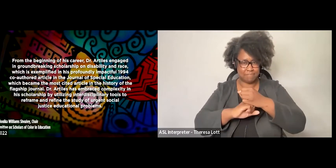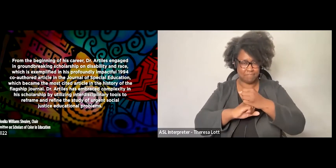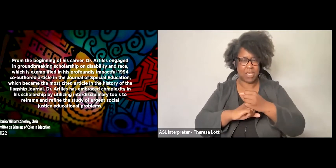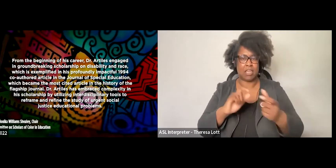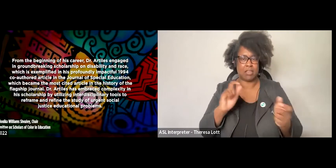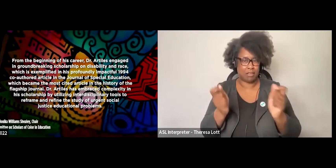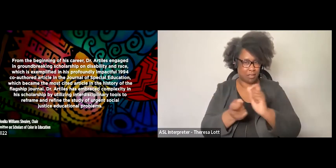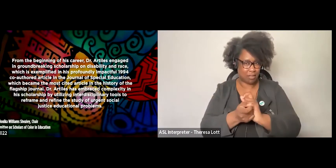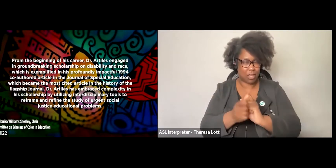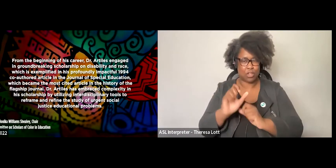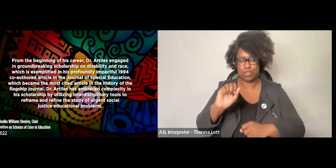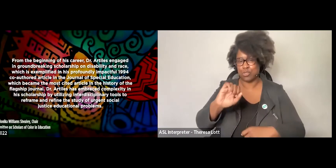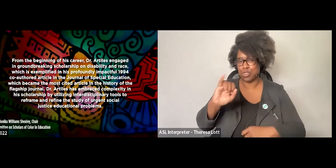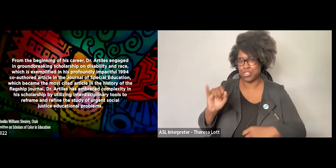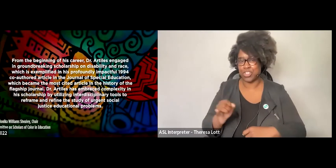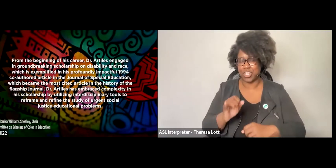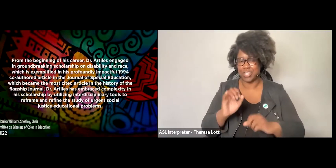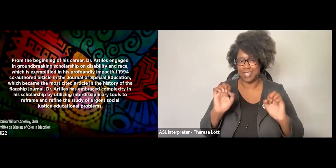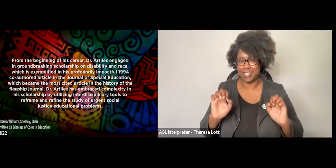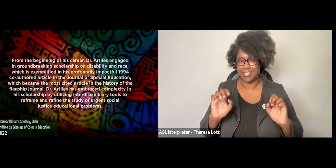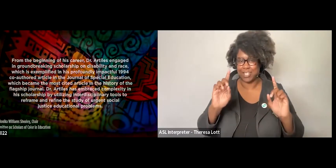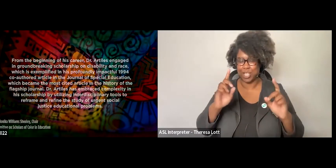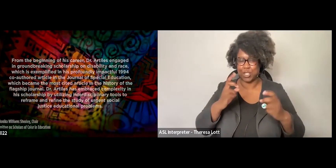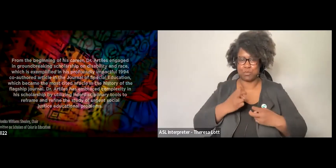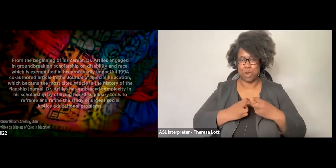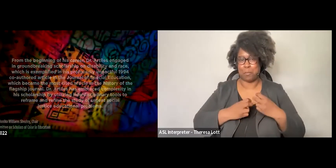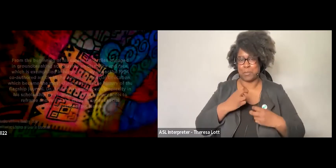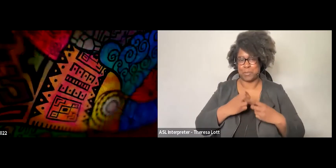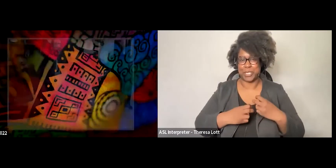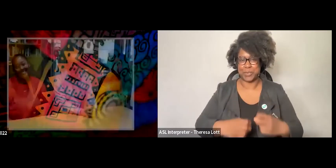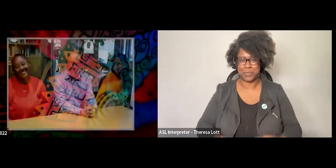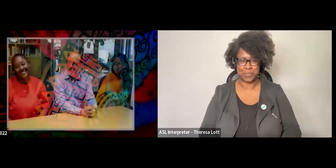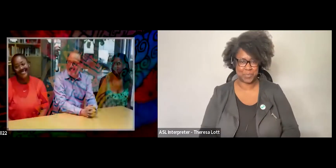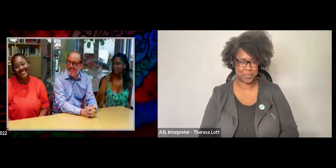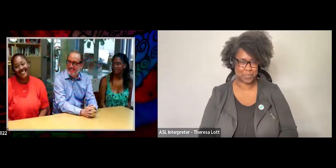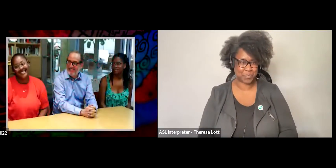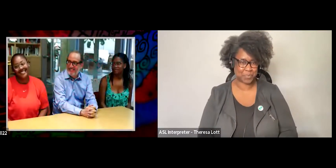social justice educational problems.